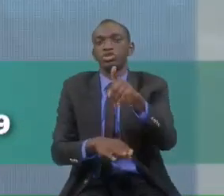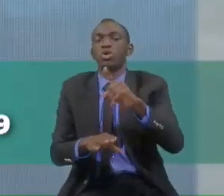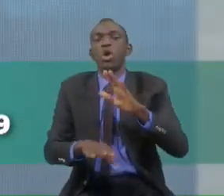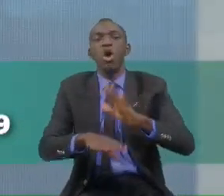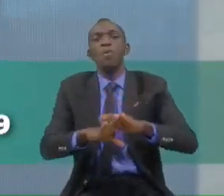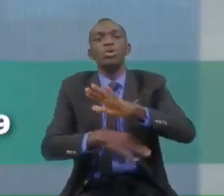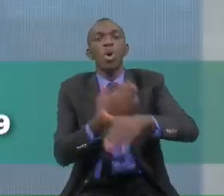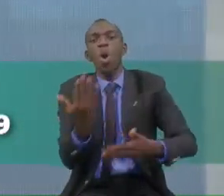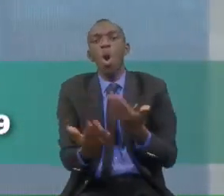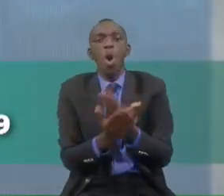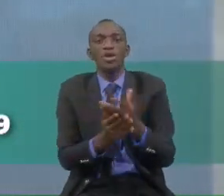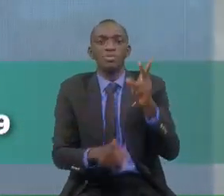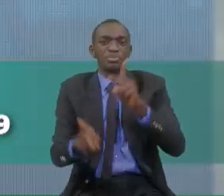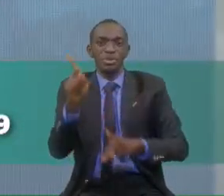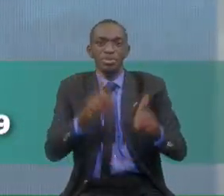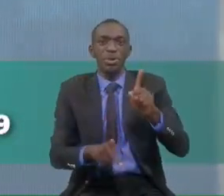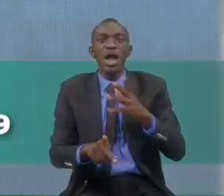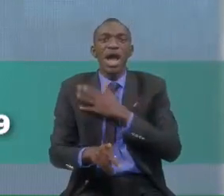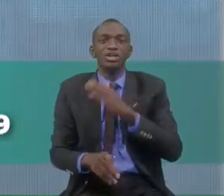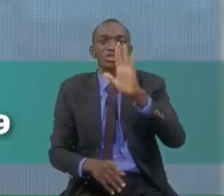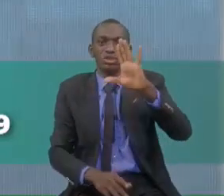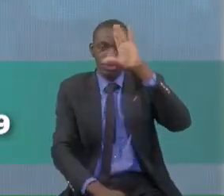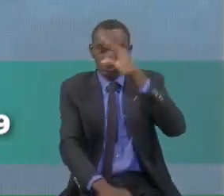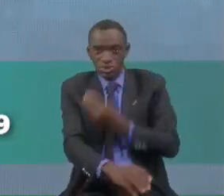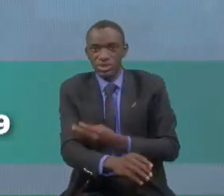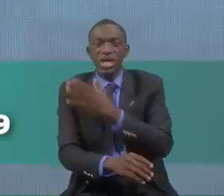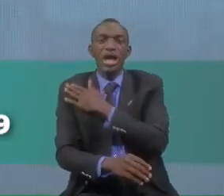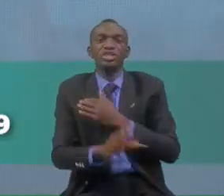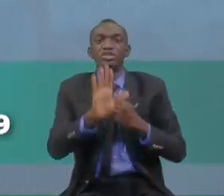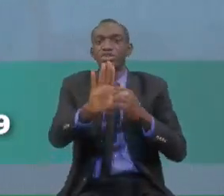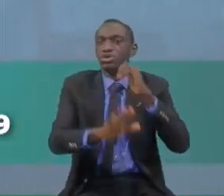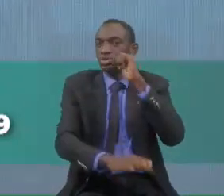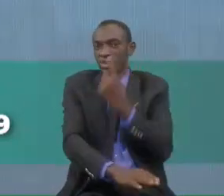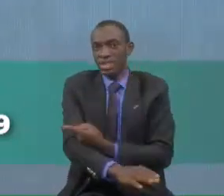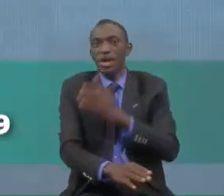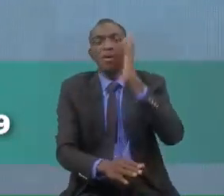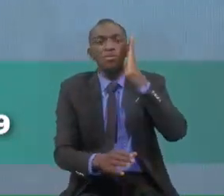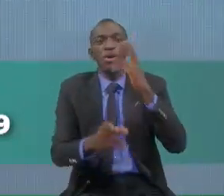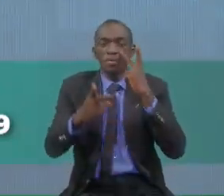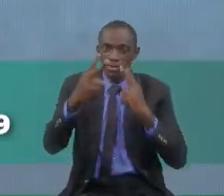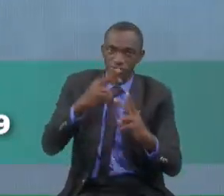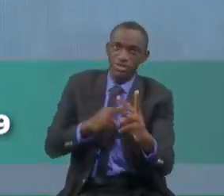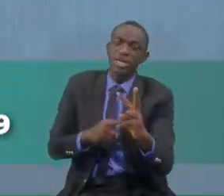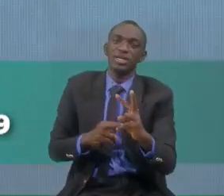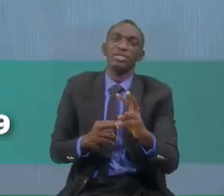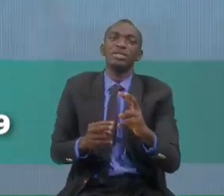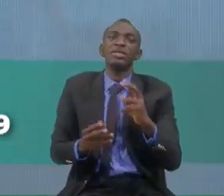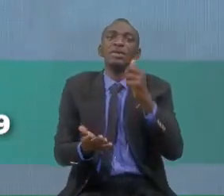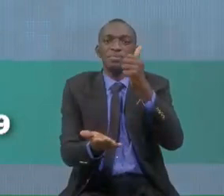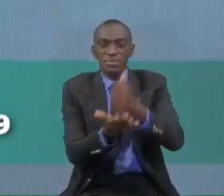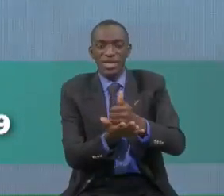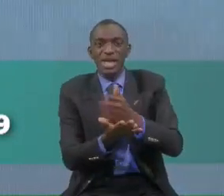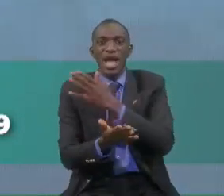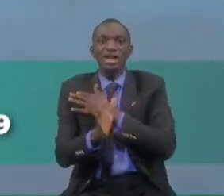flesh, and your sons and your daughters shall prophesy, and your young